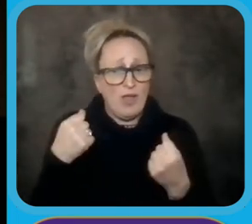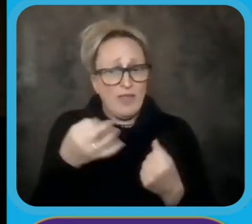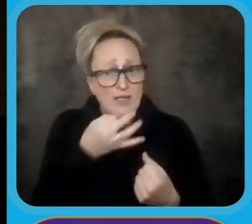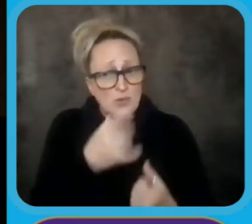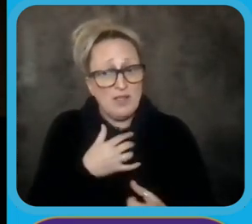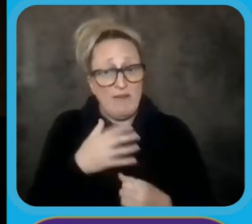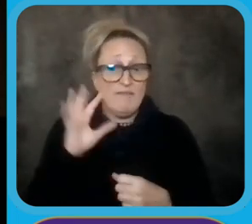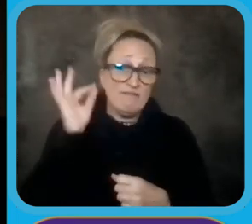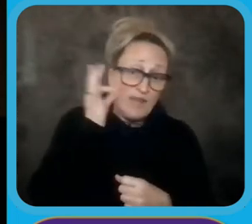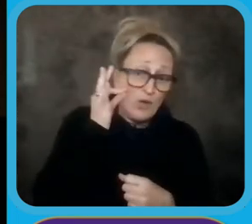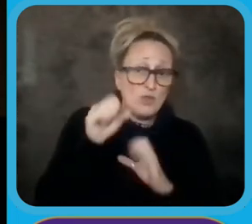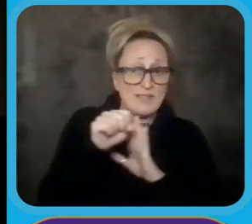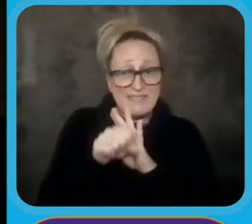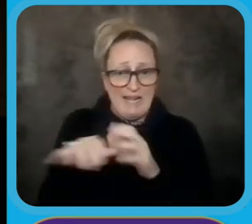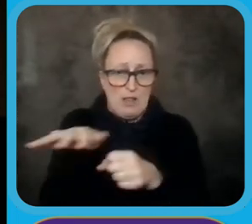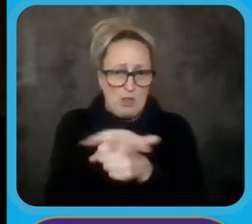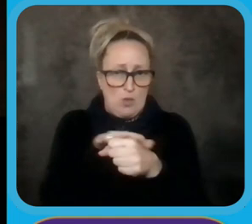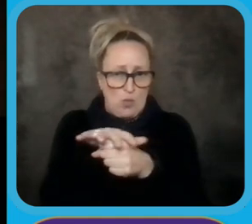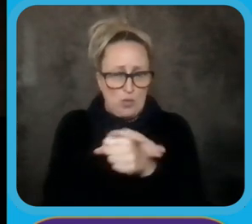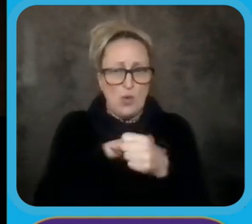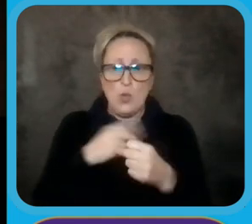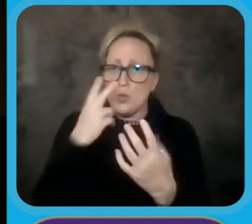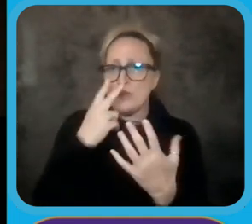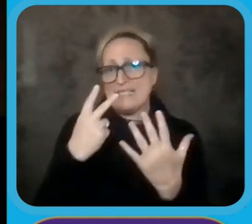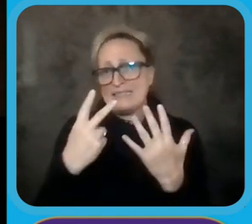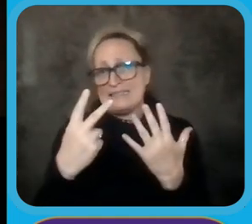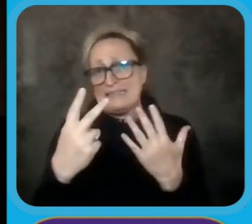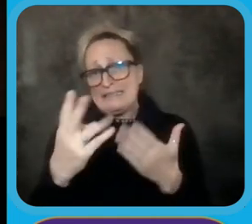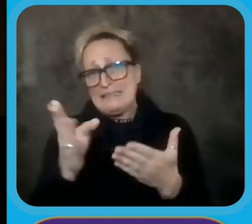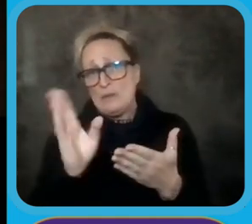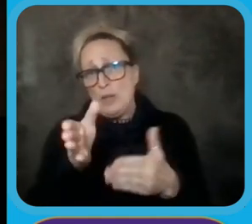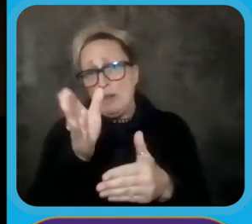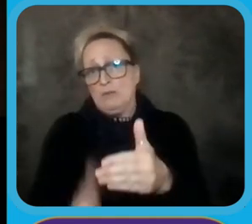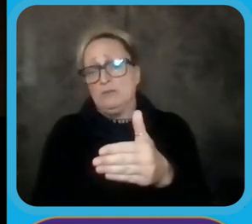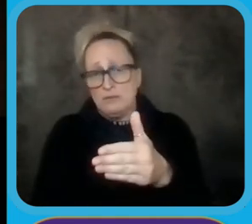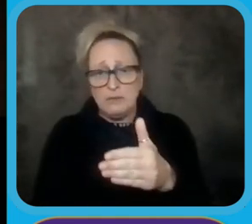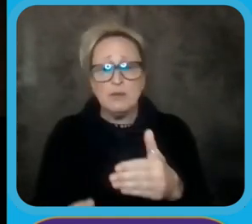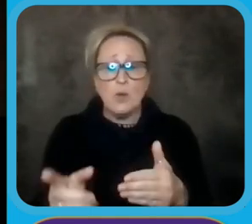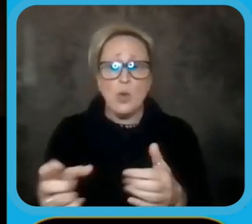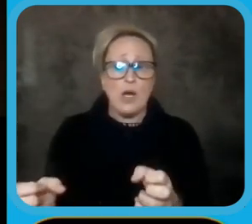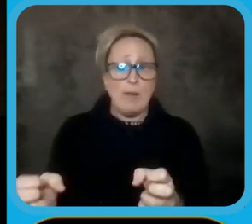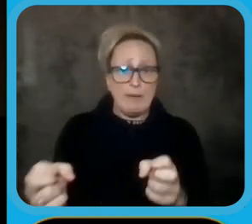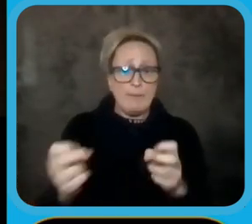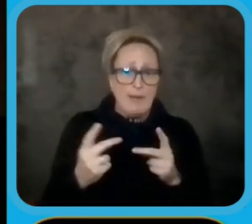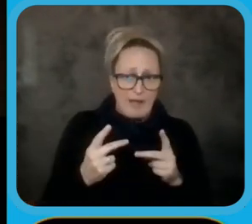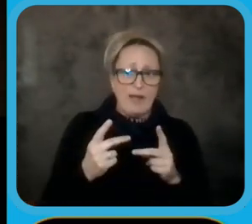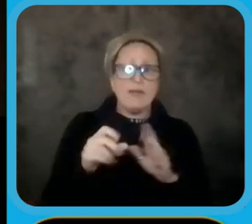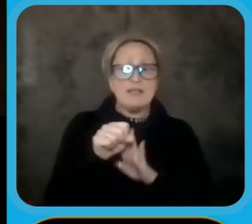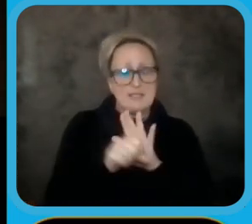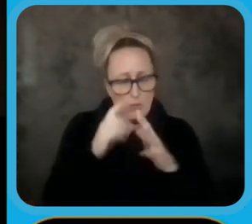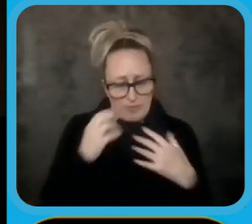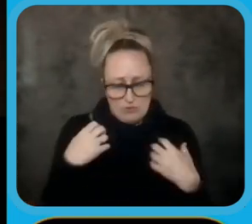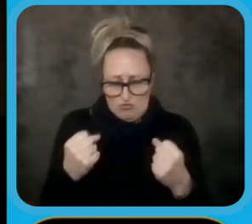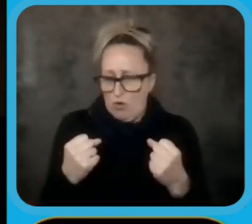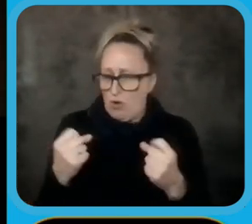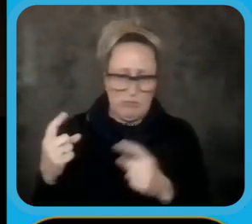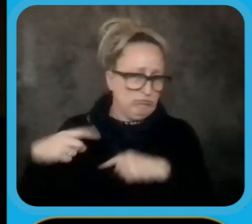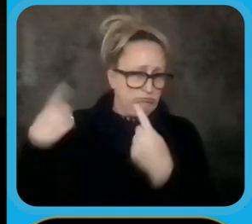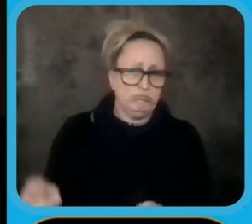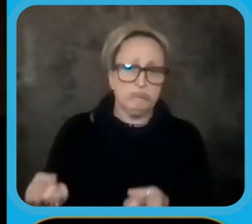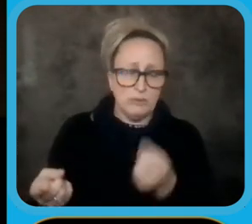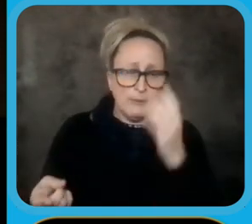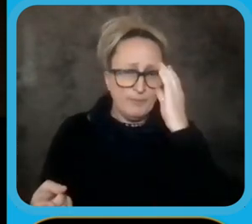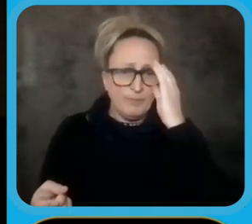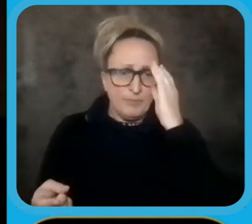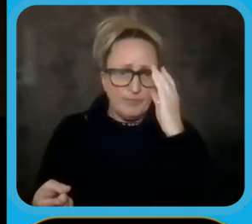local levels, we are seeing the light at the end of the tunnel. We are coming back, and this state will be stronger than ever. But we can't